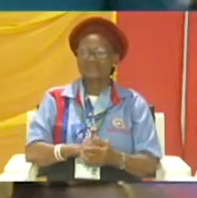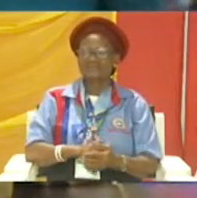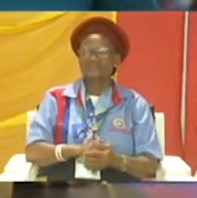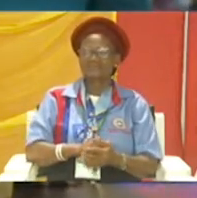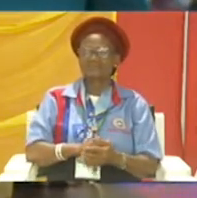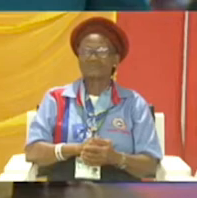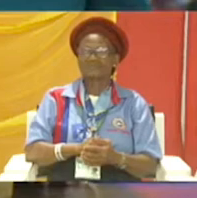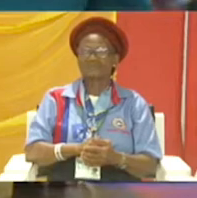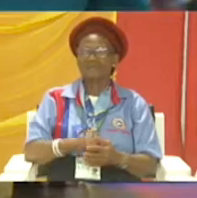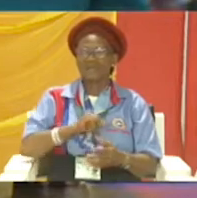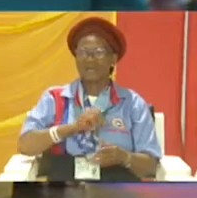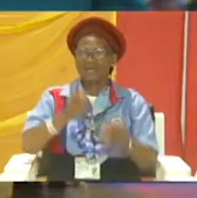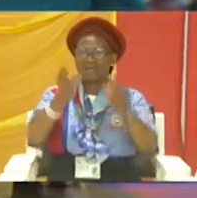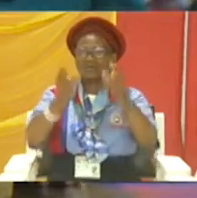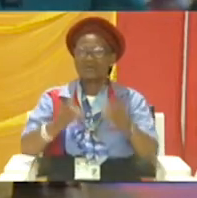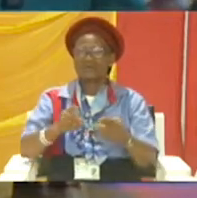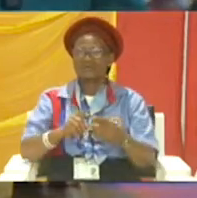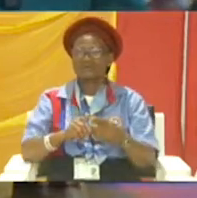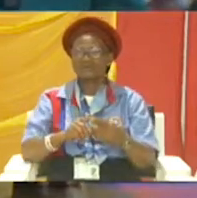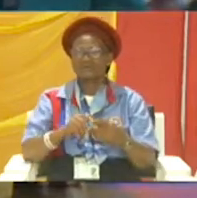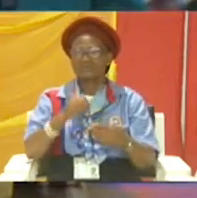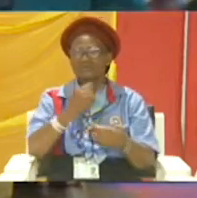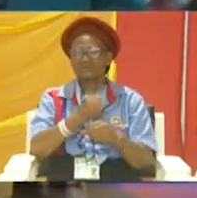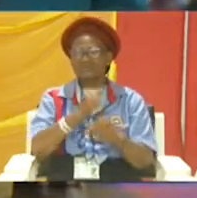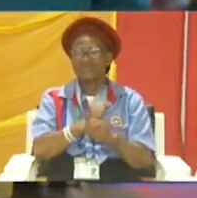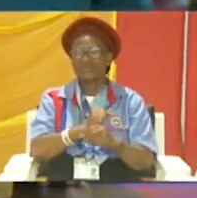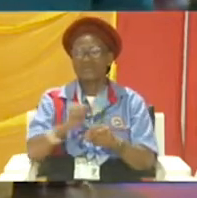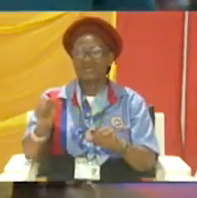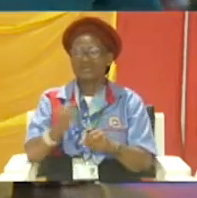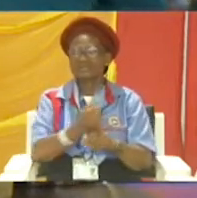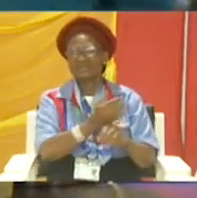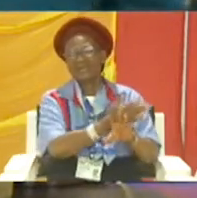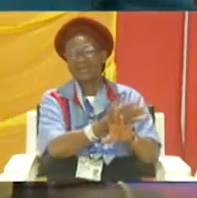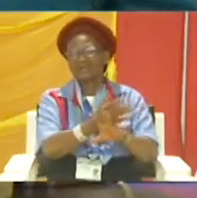I want to make an appeal. Mo fe ro wa.